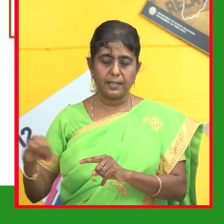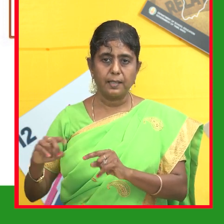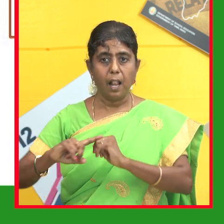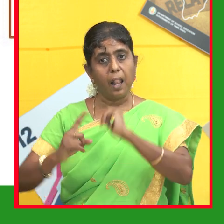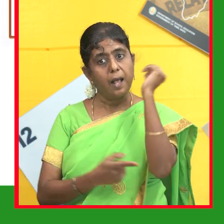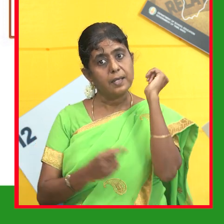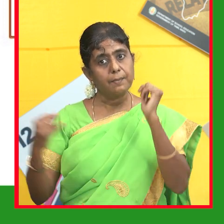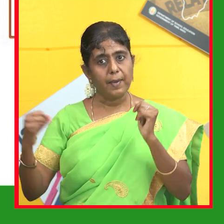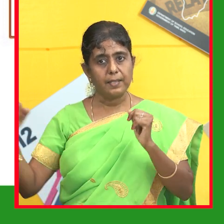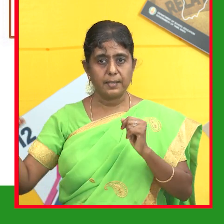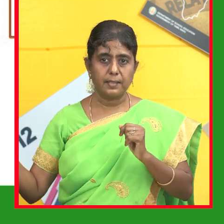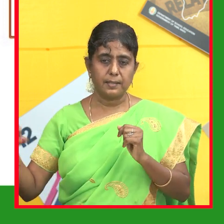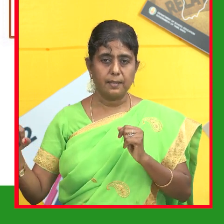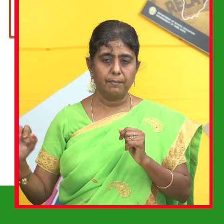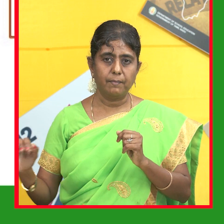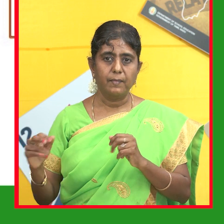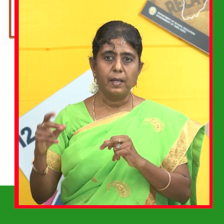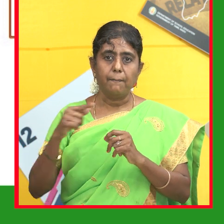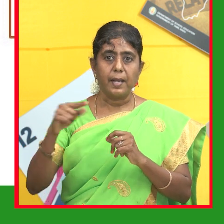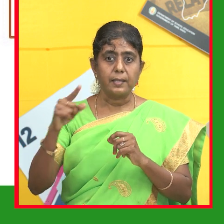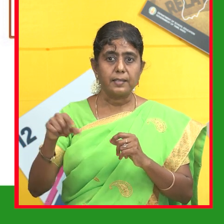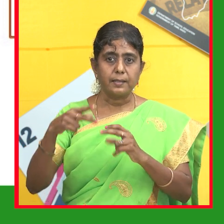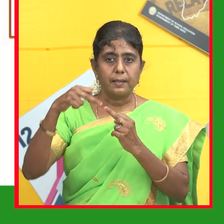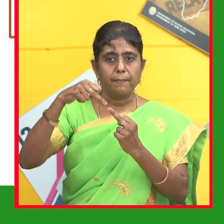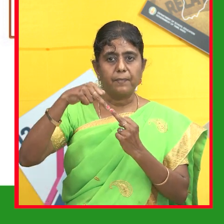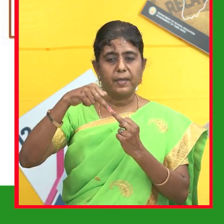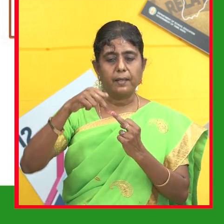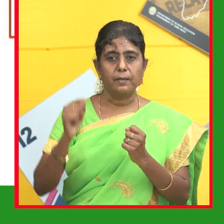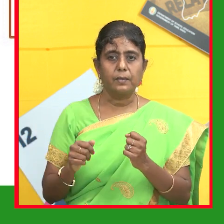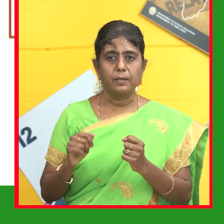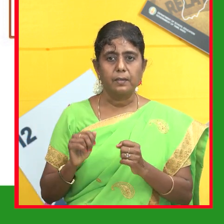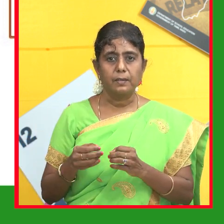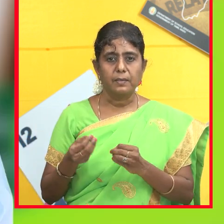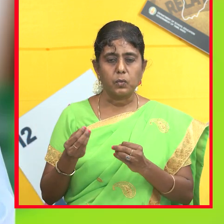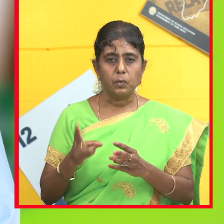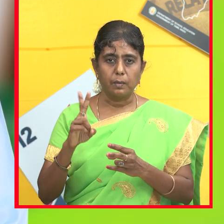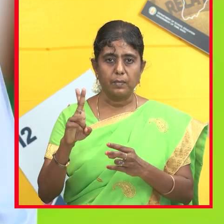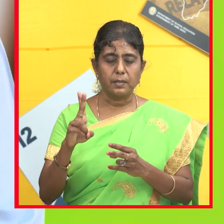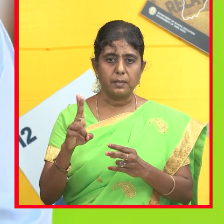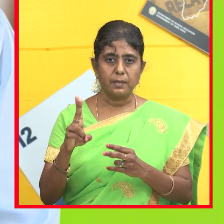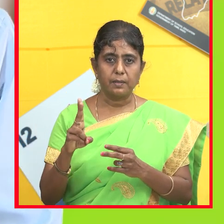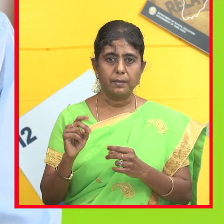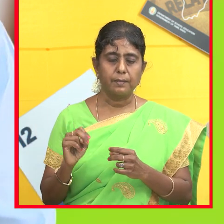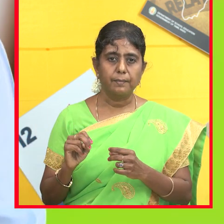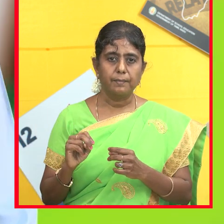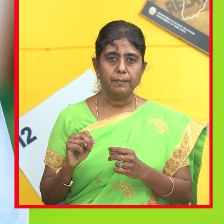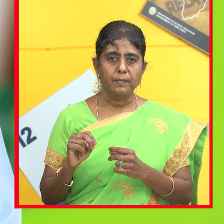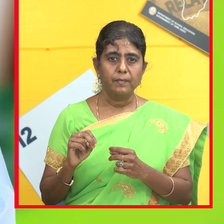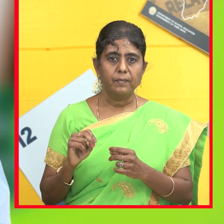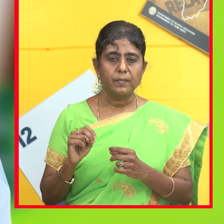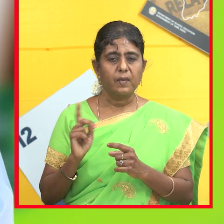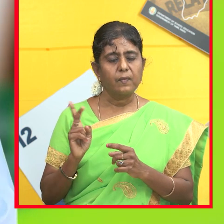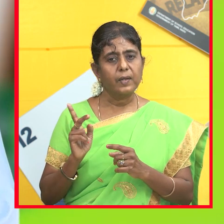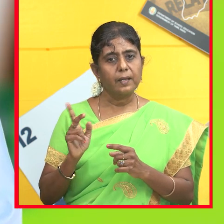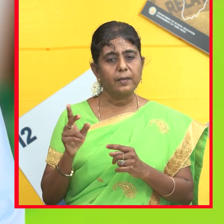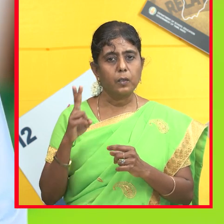at the last number and minus x is in the middle. So we have to find the two numbers to factorize. Now what